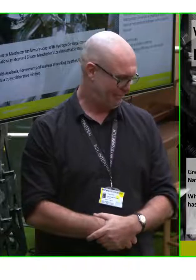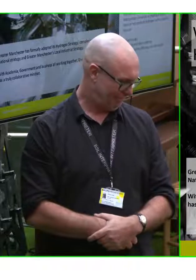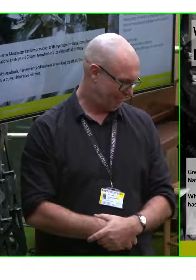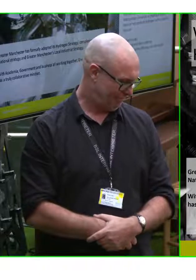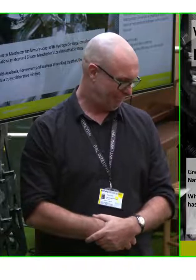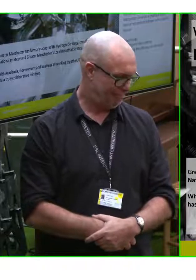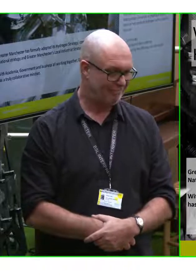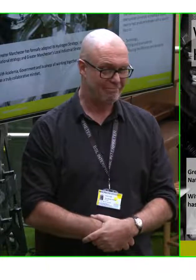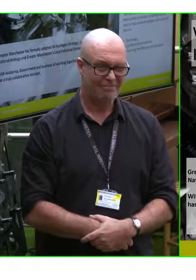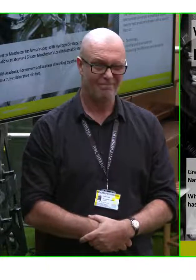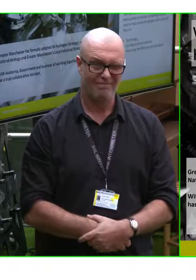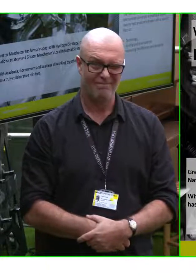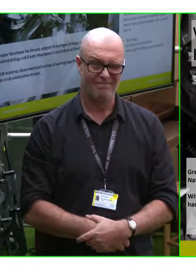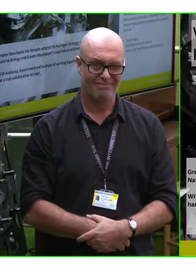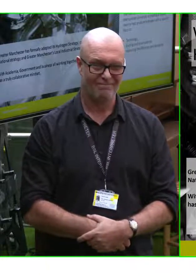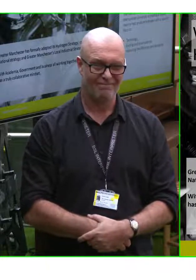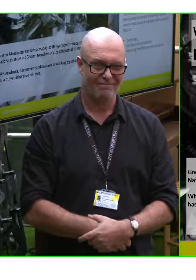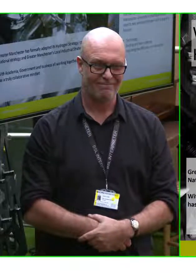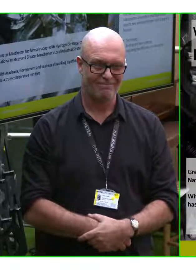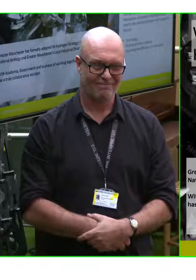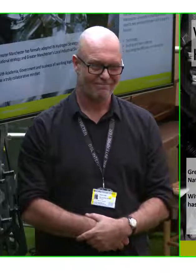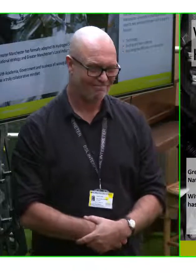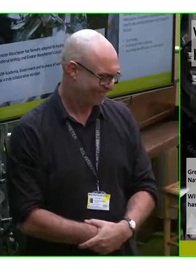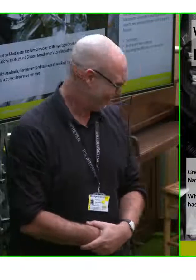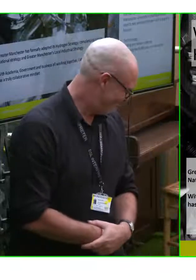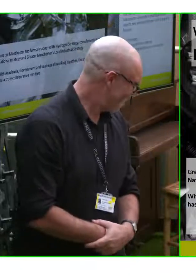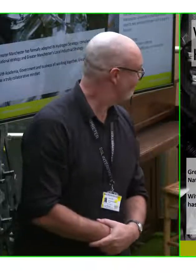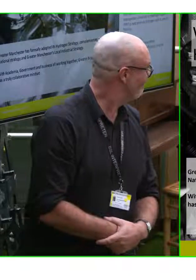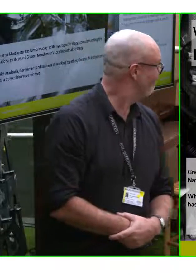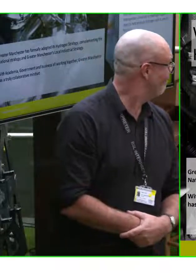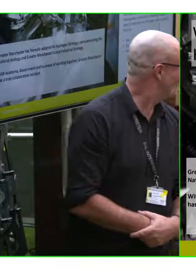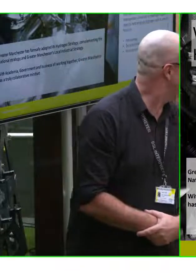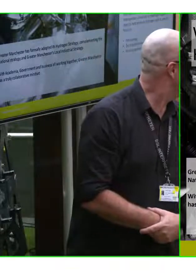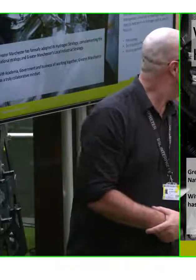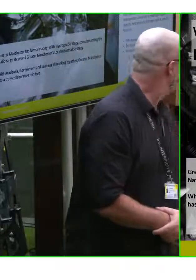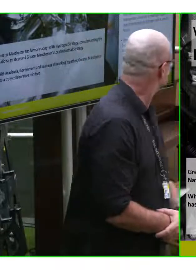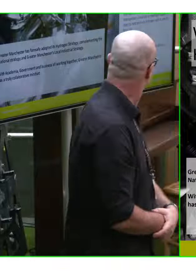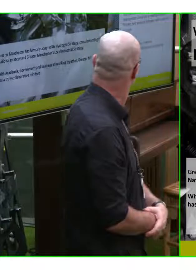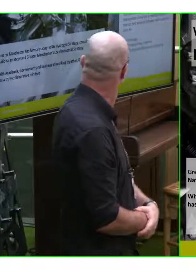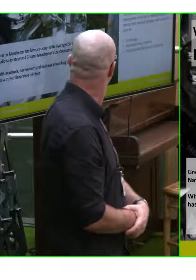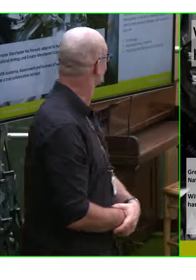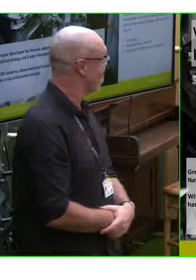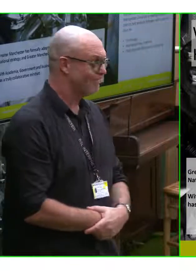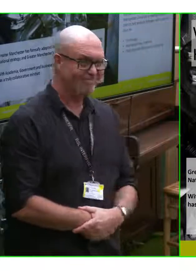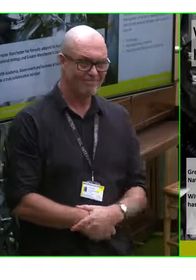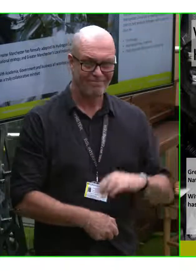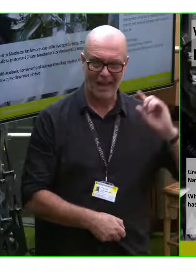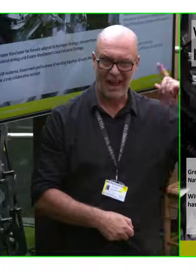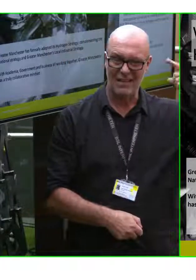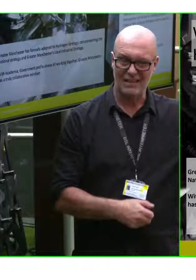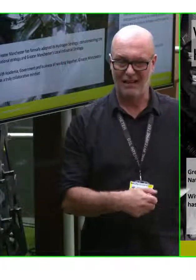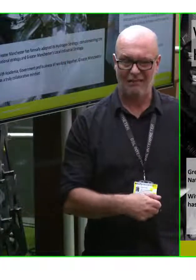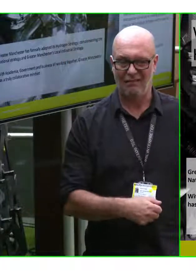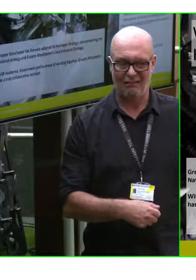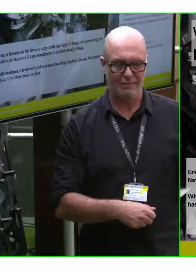Centre? I'm going to build that into my next presentation, that's a fantastic thing.